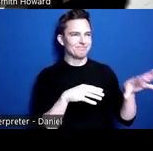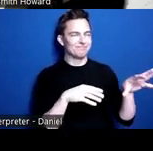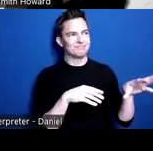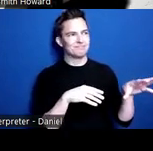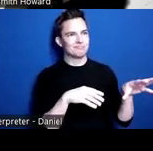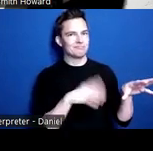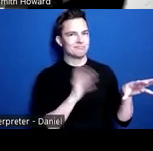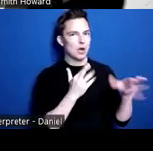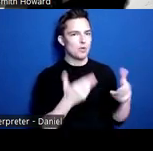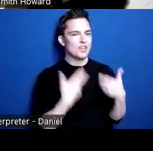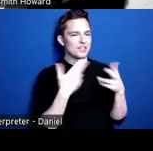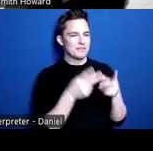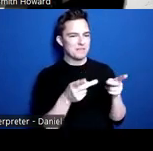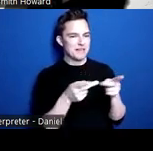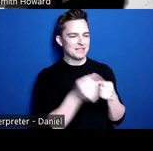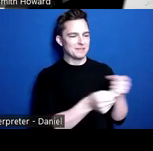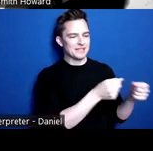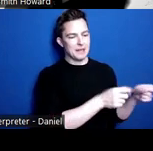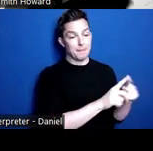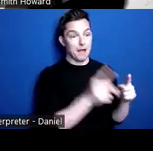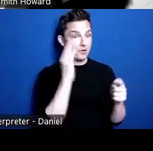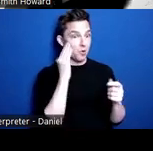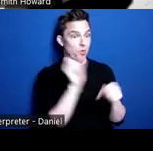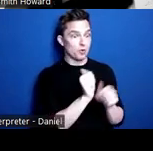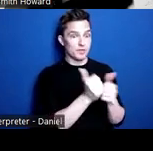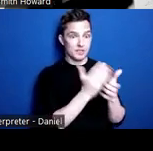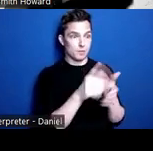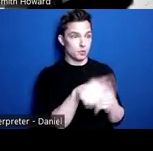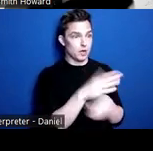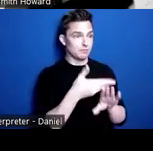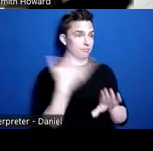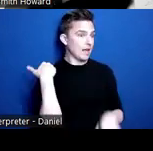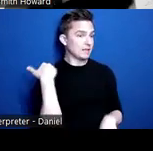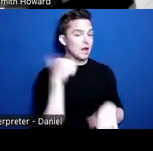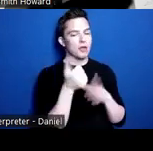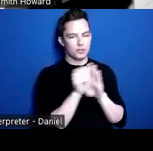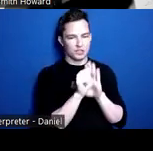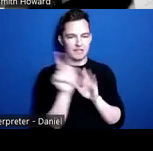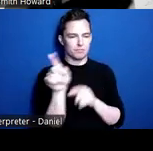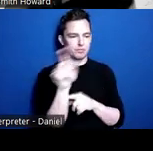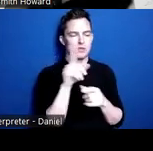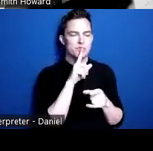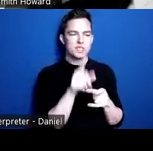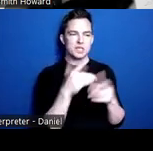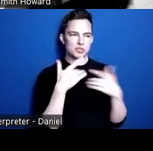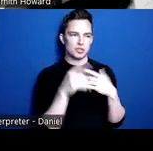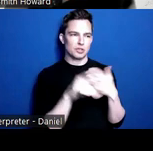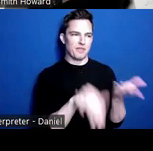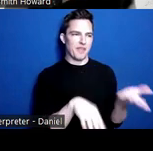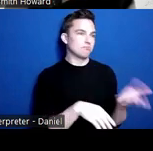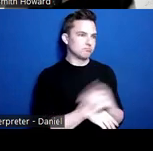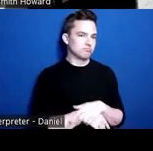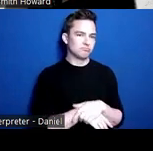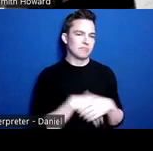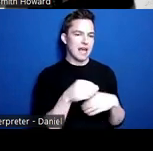our residential placements. But I know from working with some of you guys in the past that other states are really concerned about that